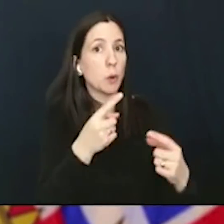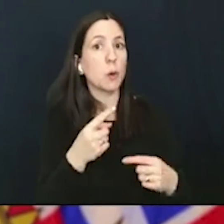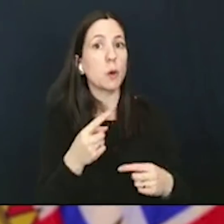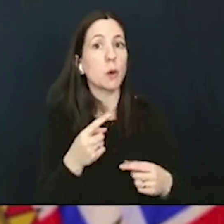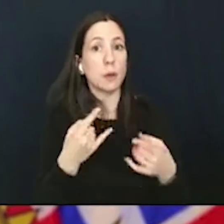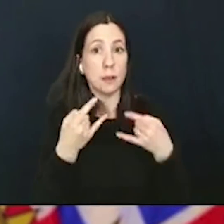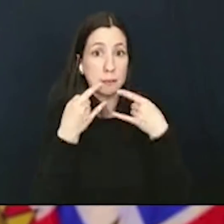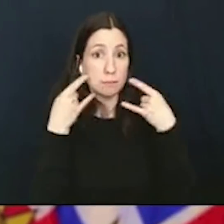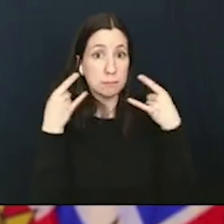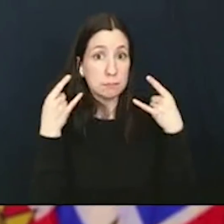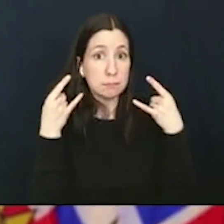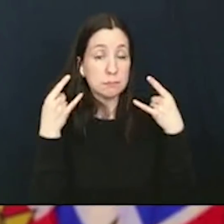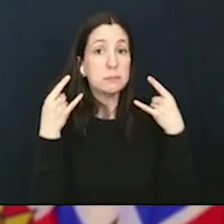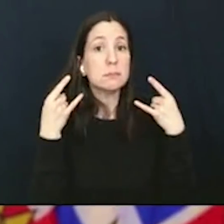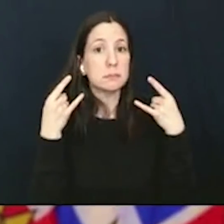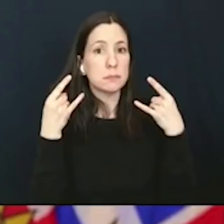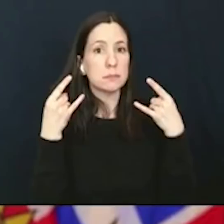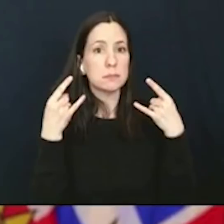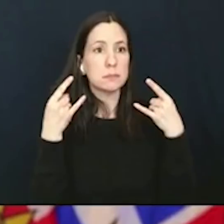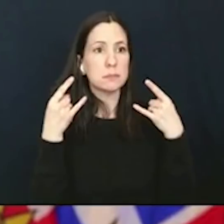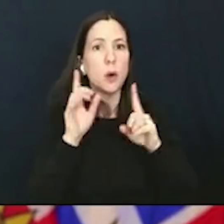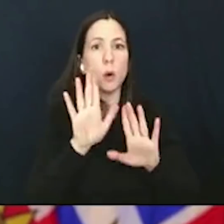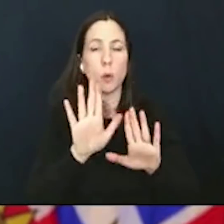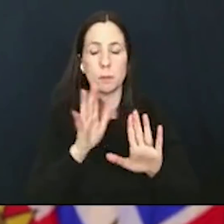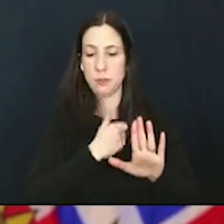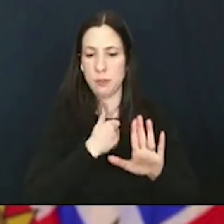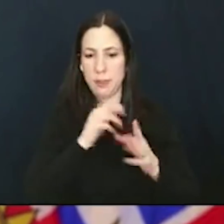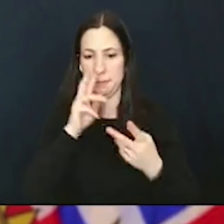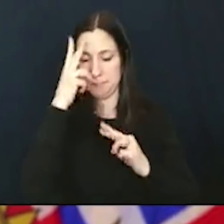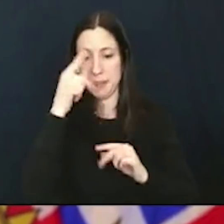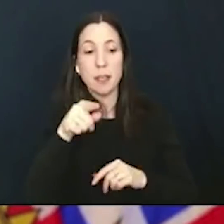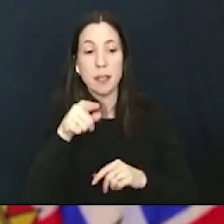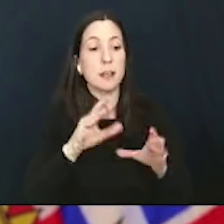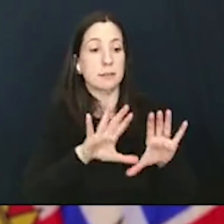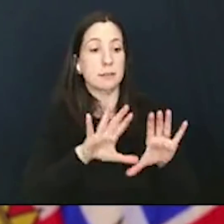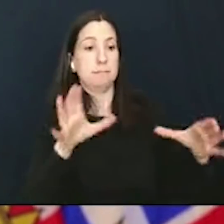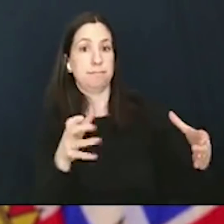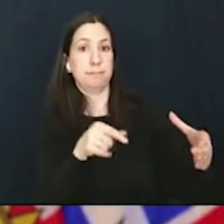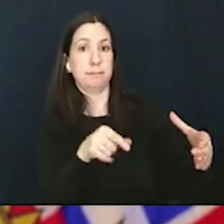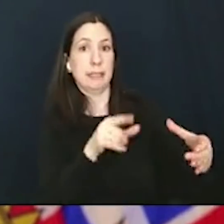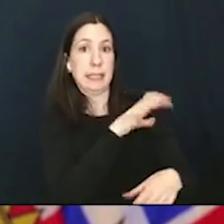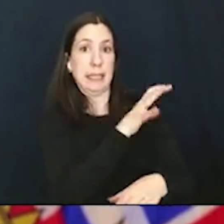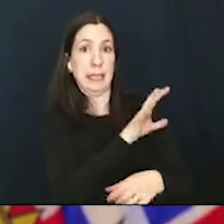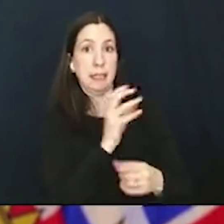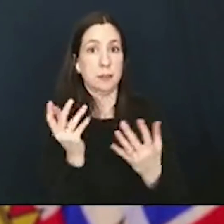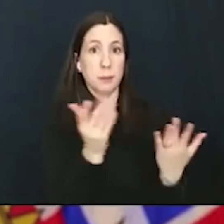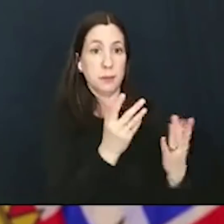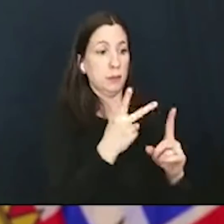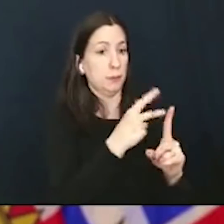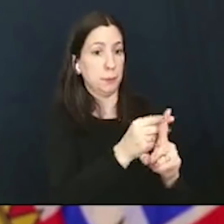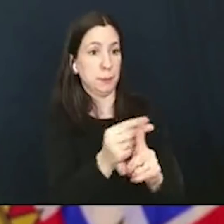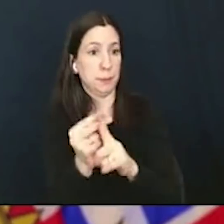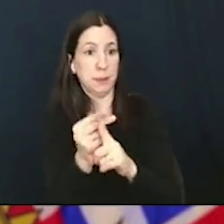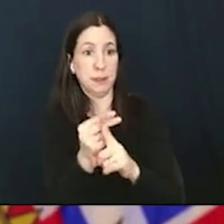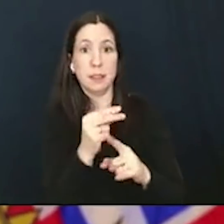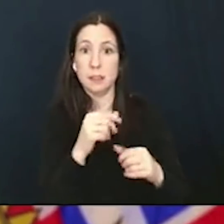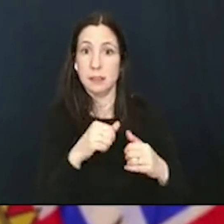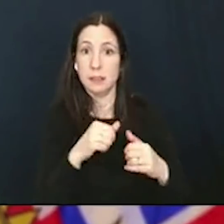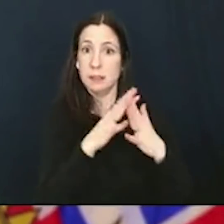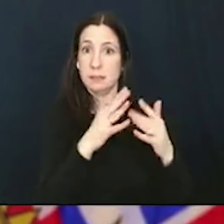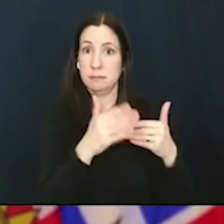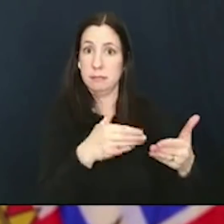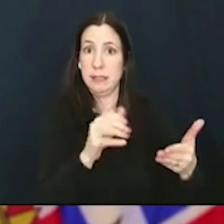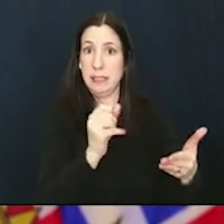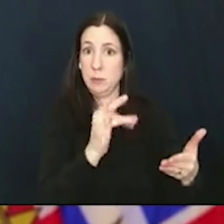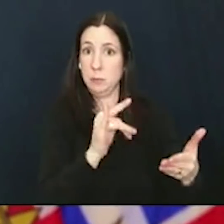public clinics up and running starting April the 6th. Is that also the target for the whole